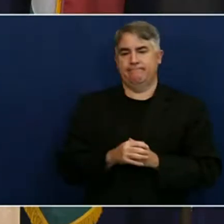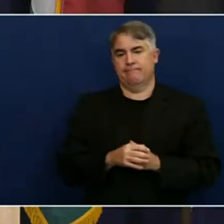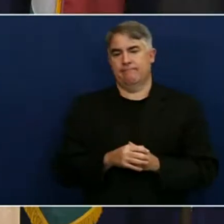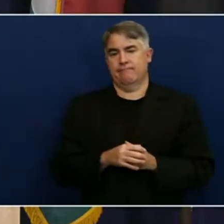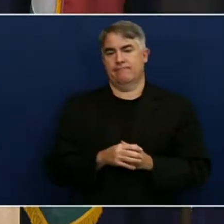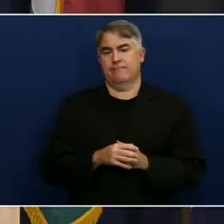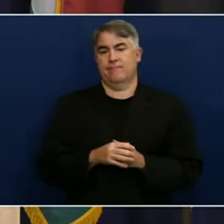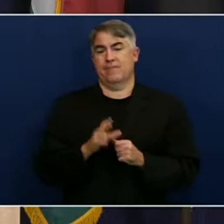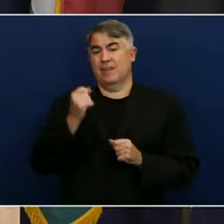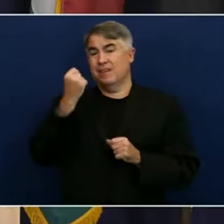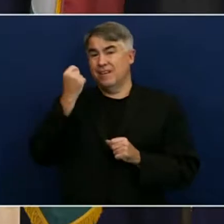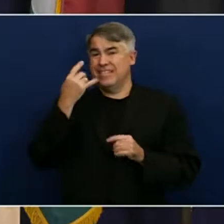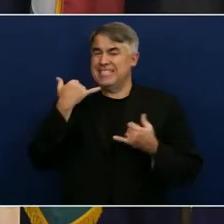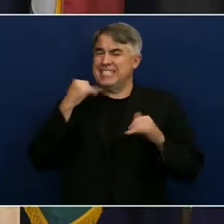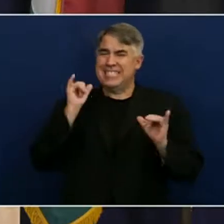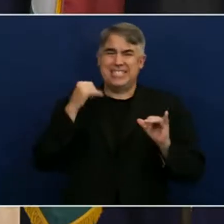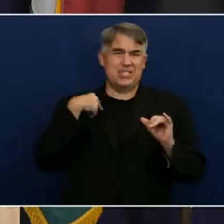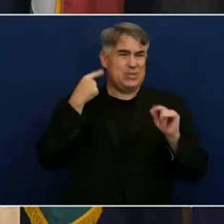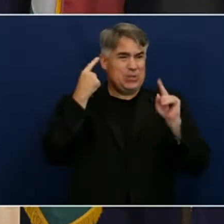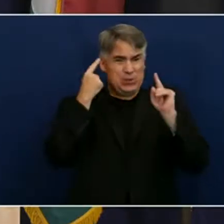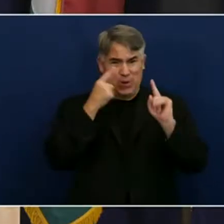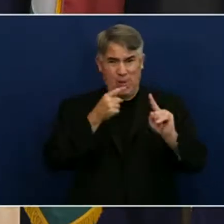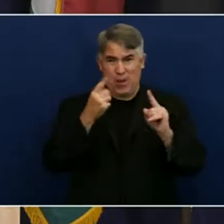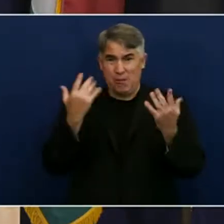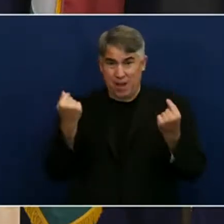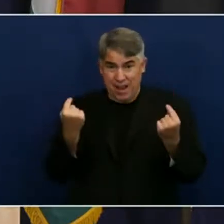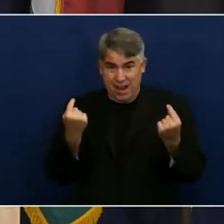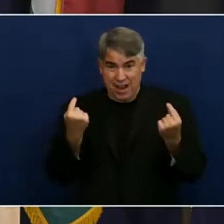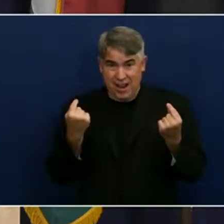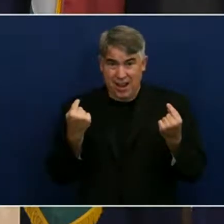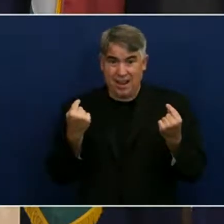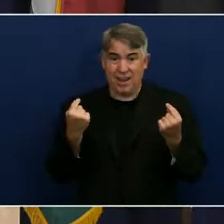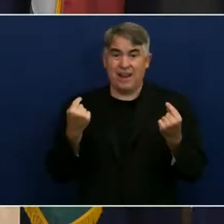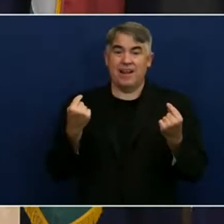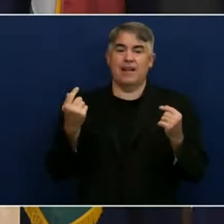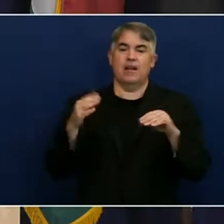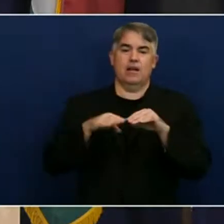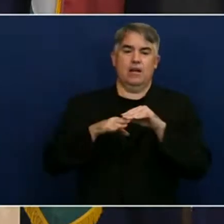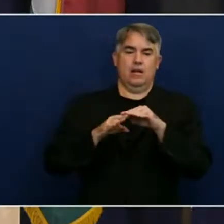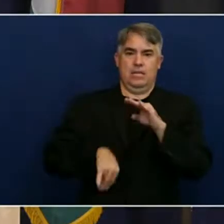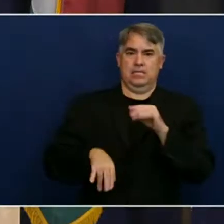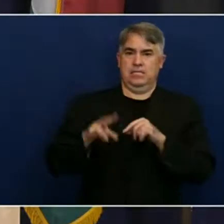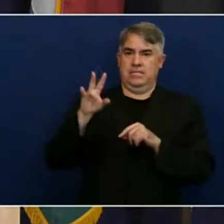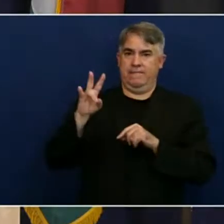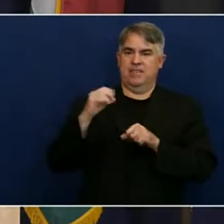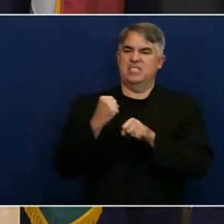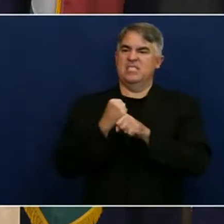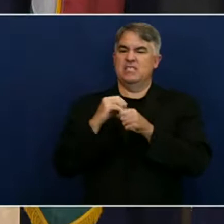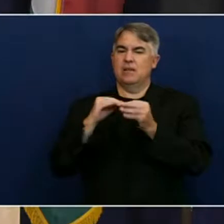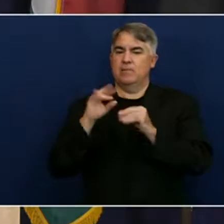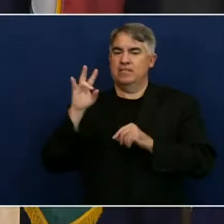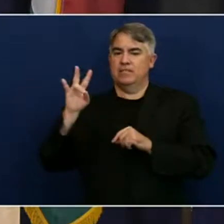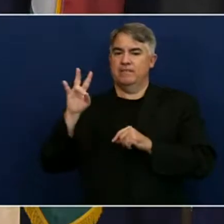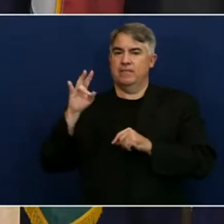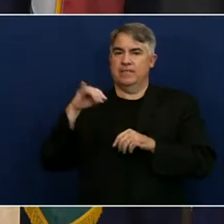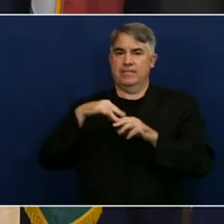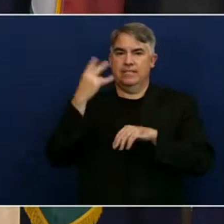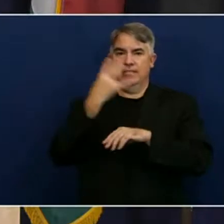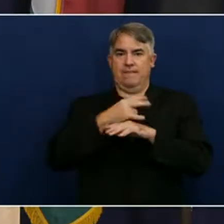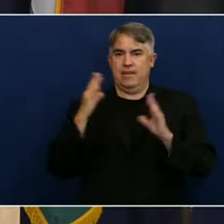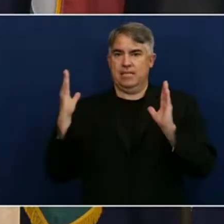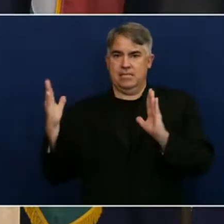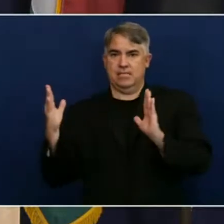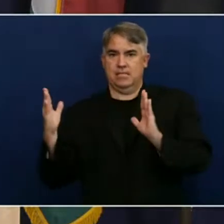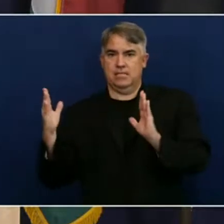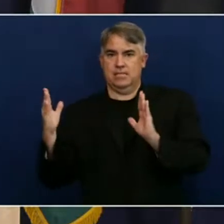to the actual threshold metric of no more than 7 outbreaks in 7 days. But those are the